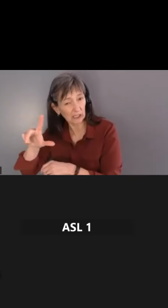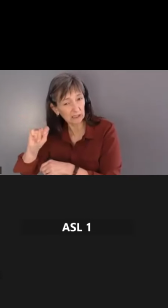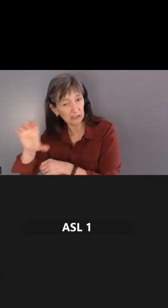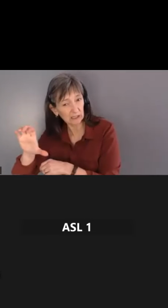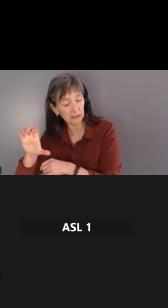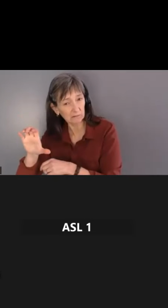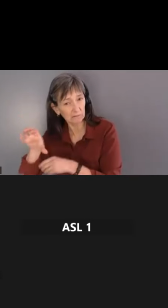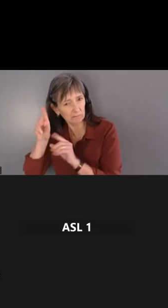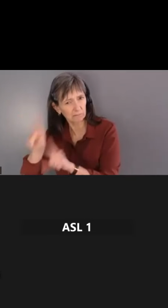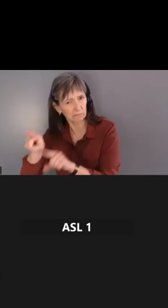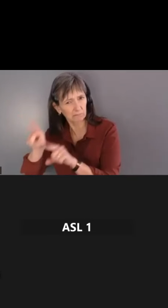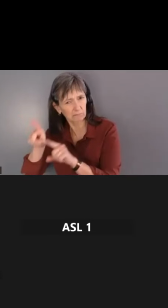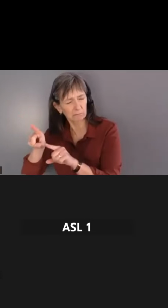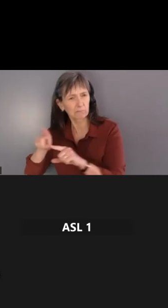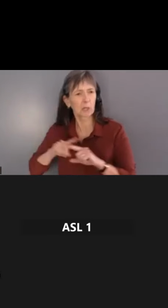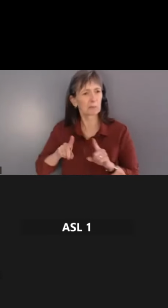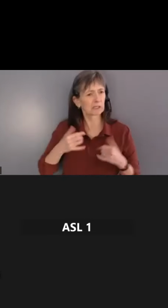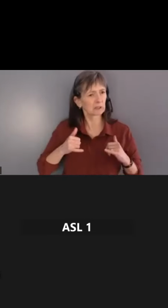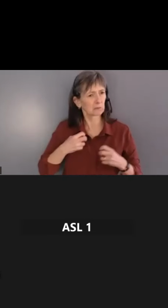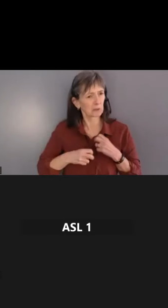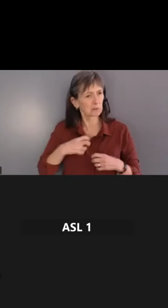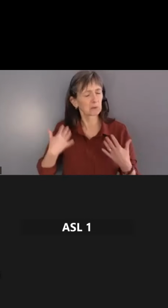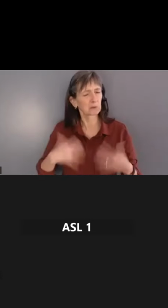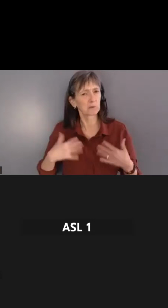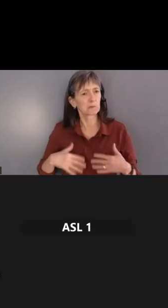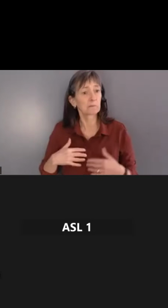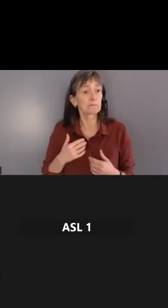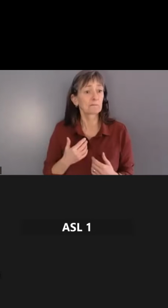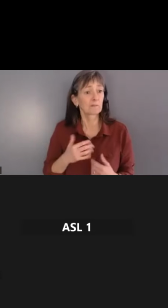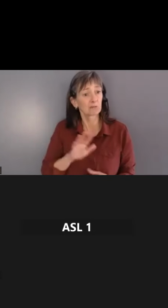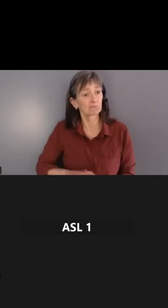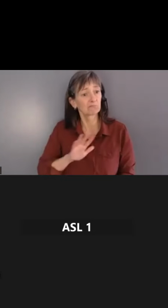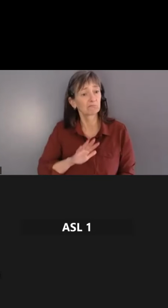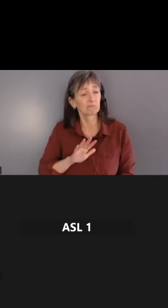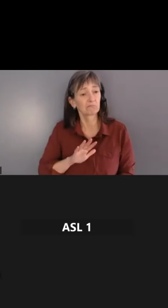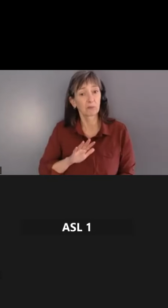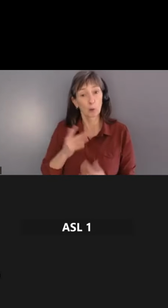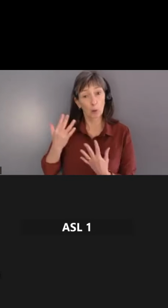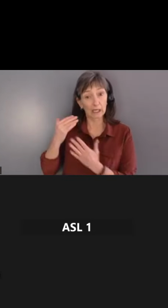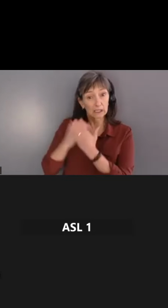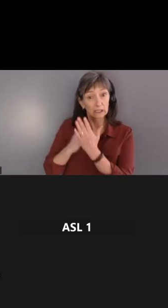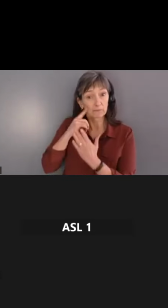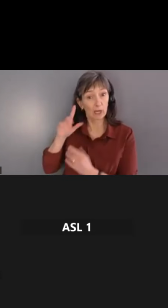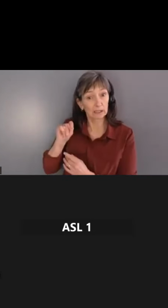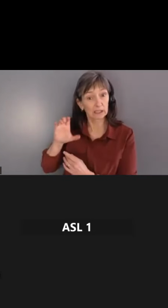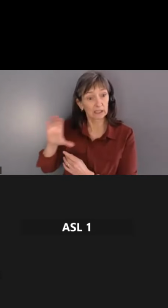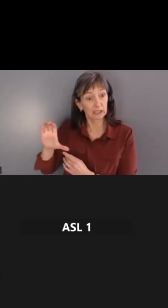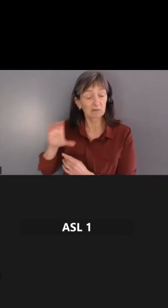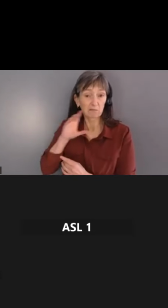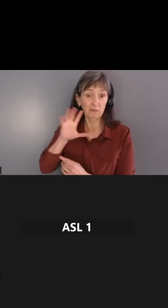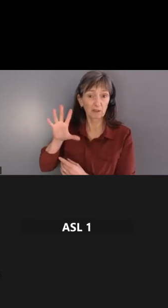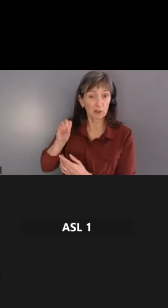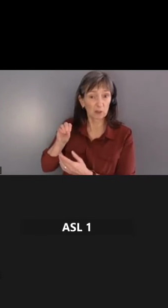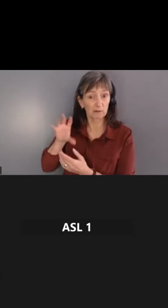huge problem of unmet need, with an estimated 52,000 Canadians on waiting lists for a placement into a long-term care home